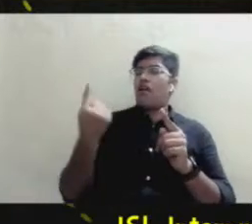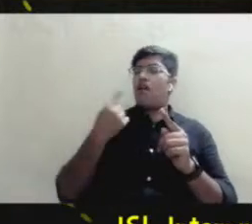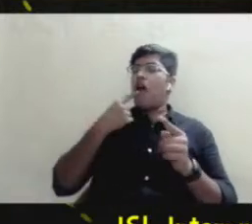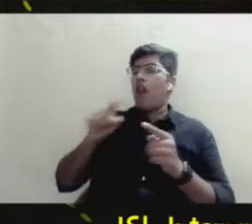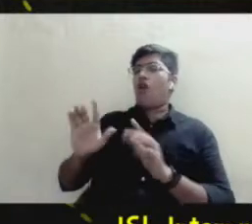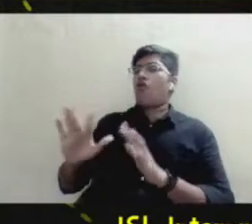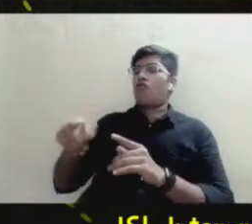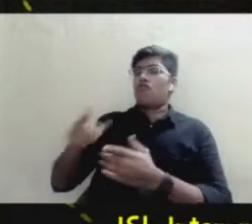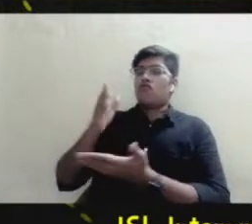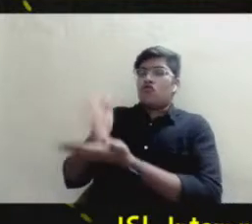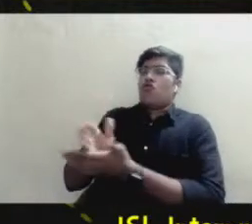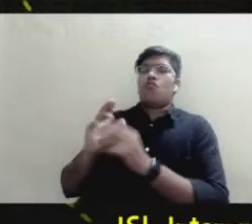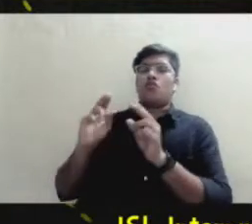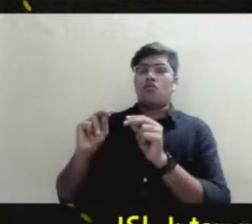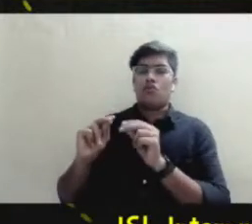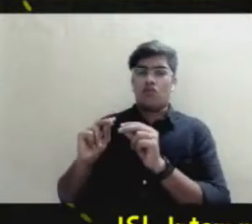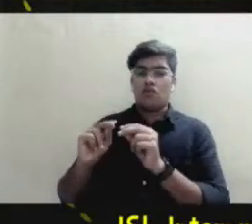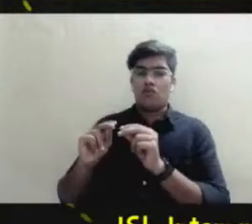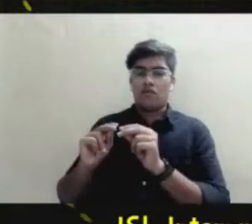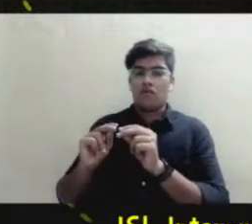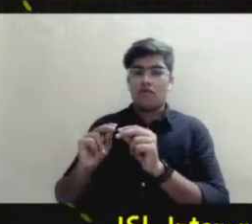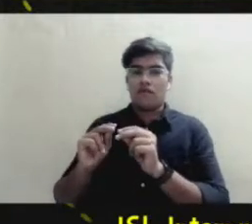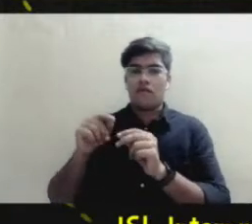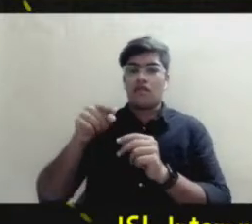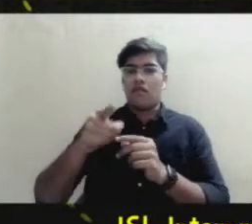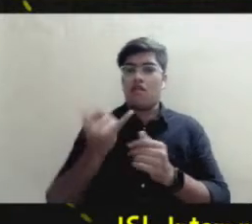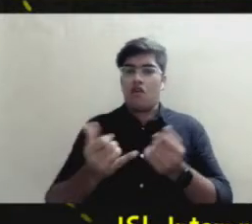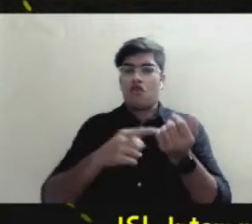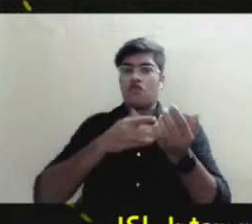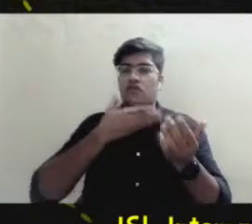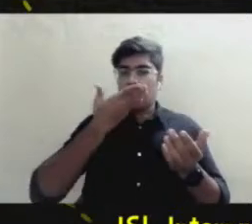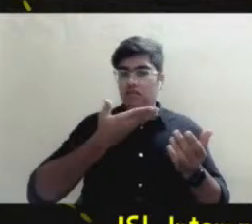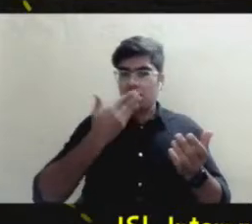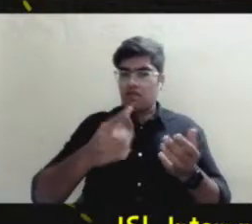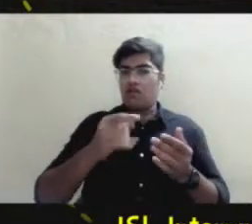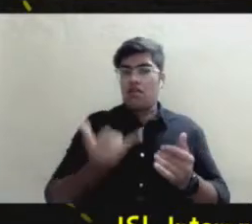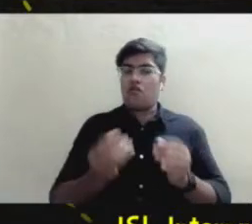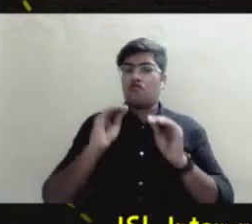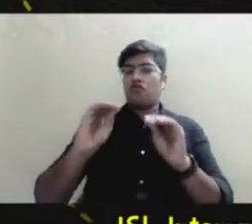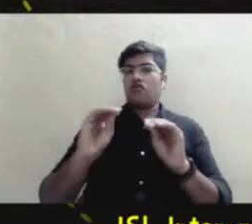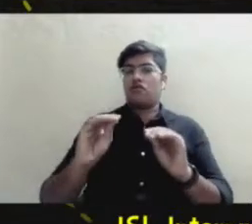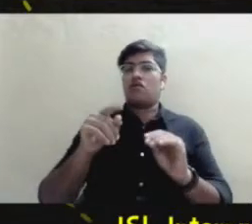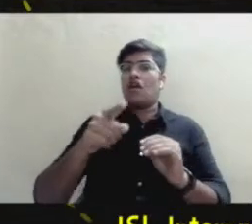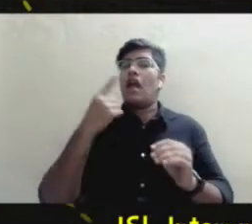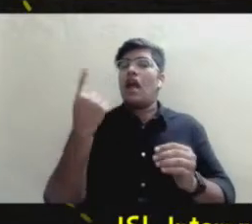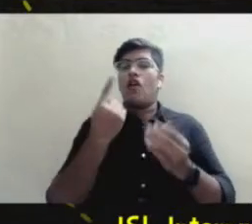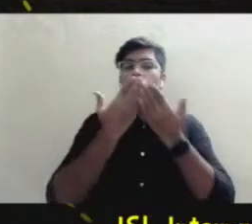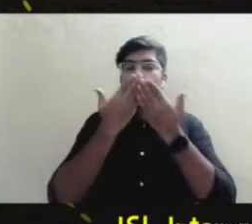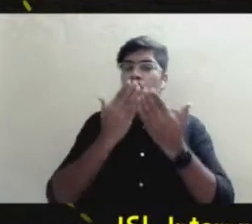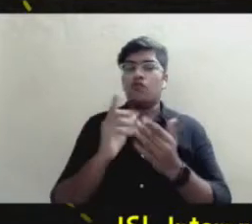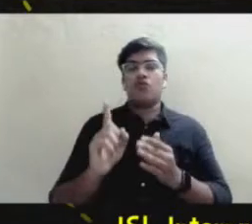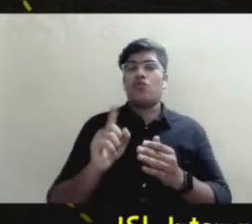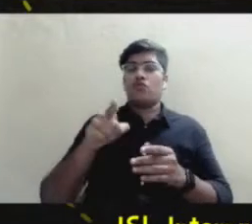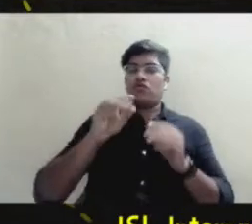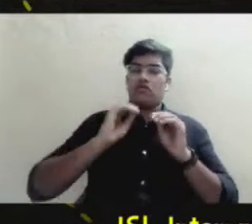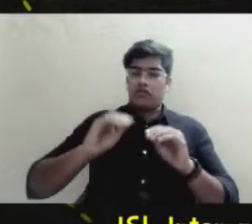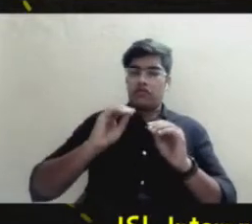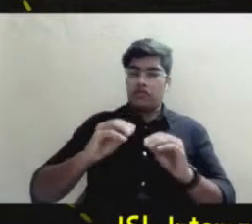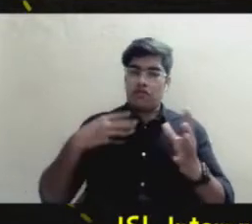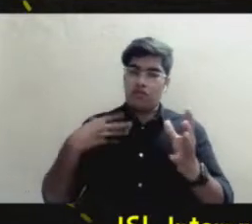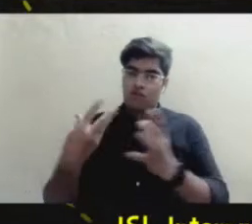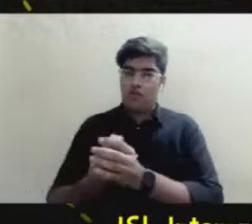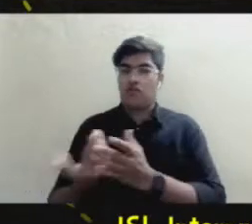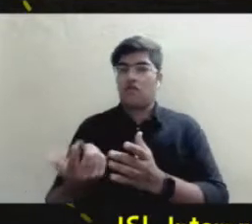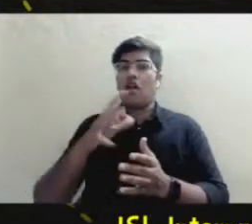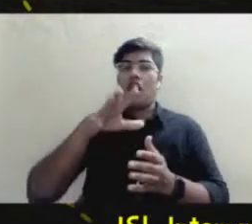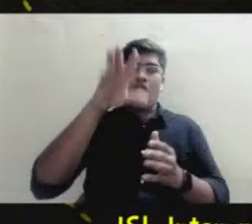a teacher, now I also teach. I'm no longer only a student, I'm also teaching. And I learn a lot